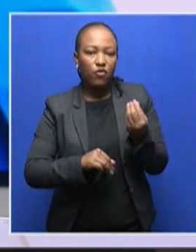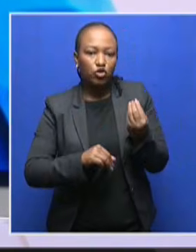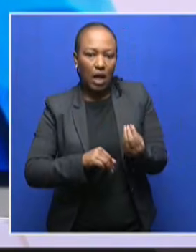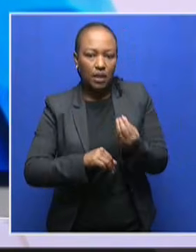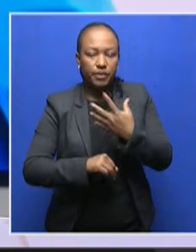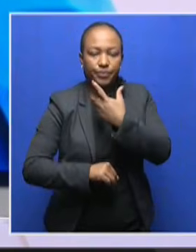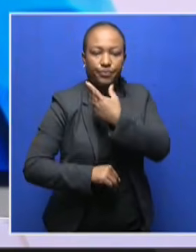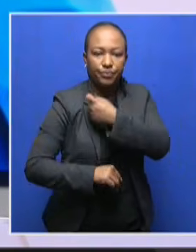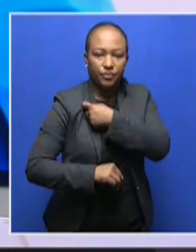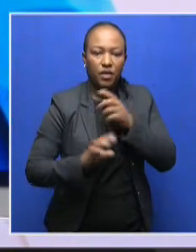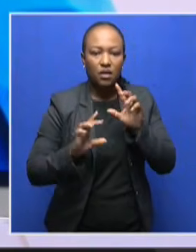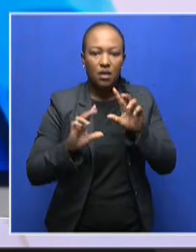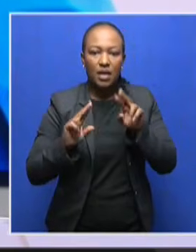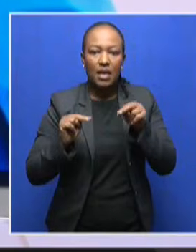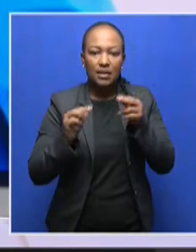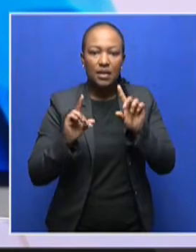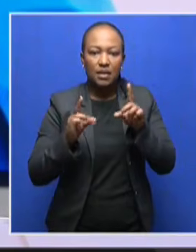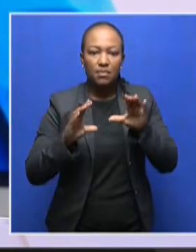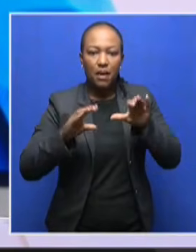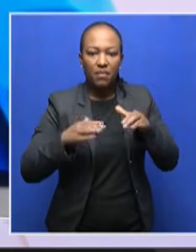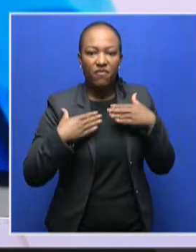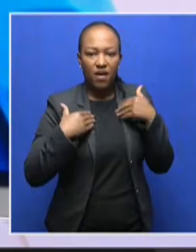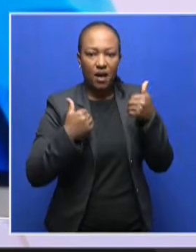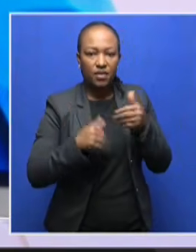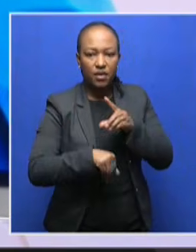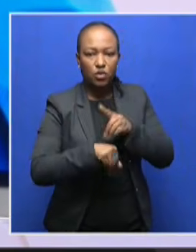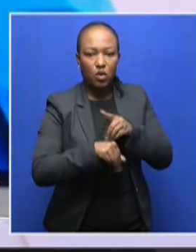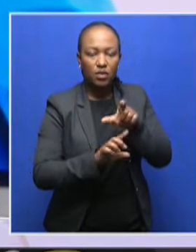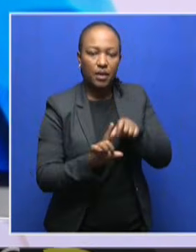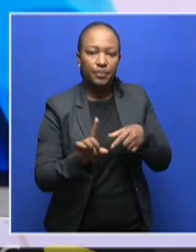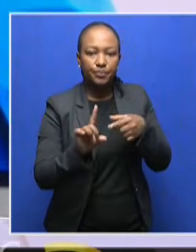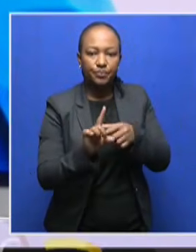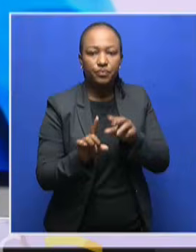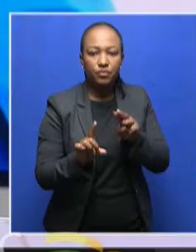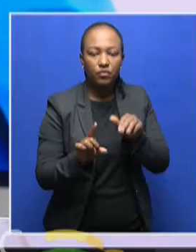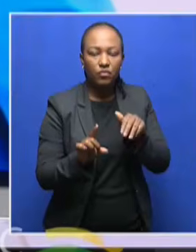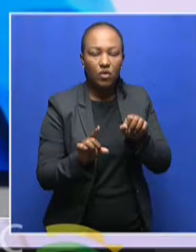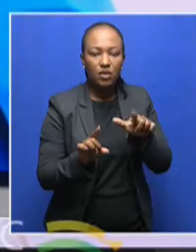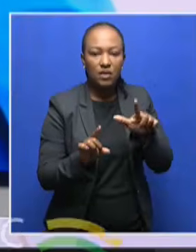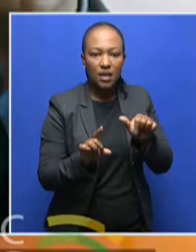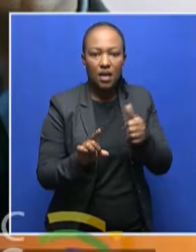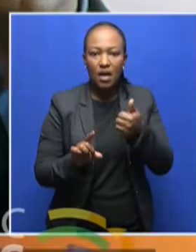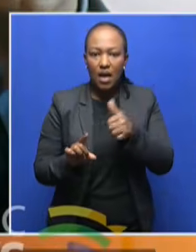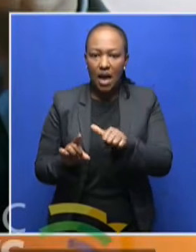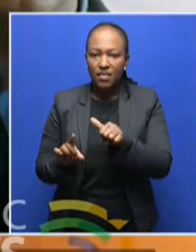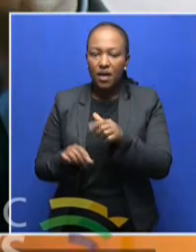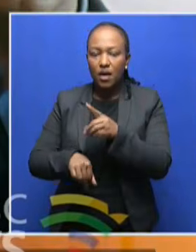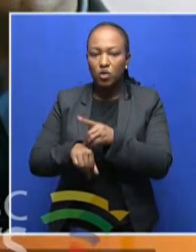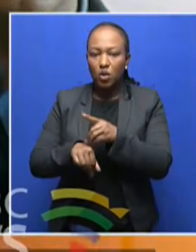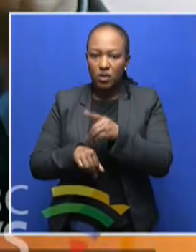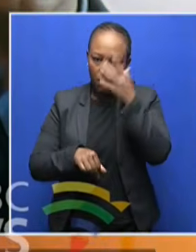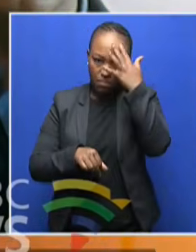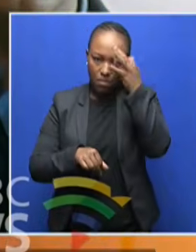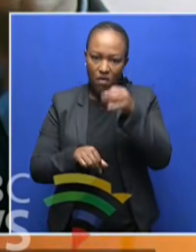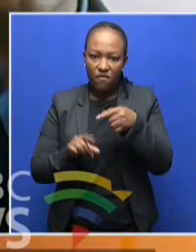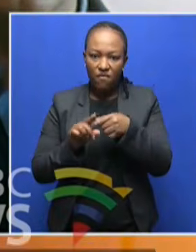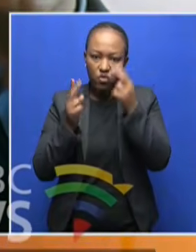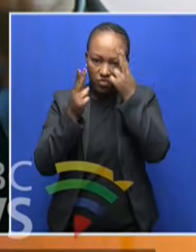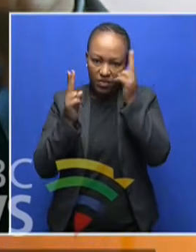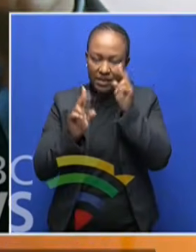Health, Dr. Waasila Jassat, as well as Professor of Vaccinology at Wits University, Professor Shabir